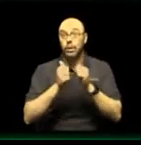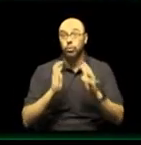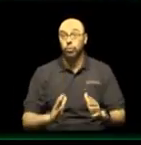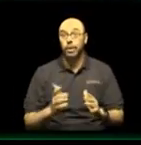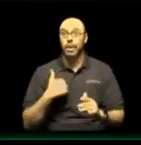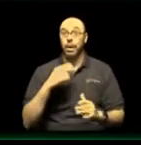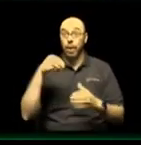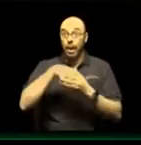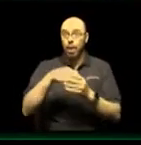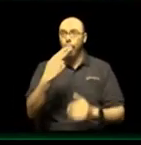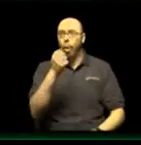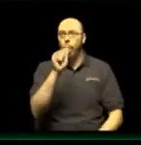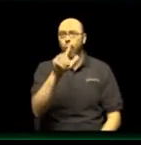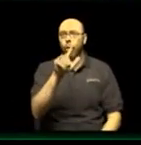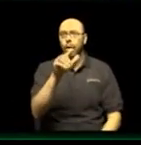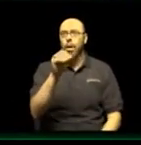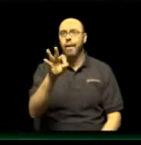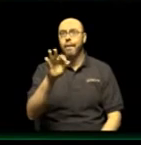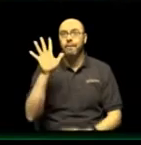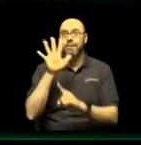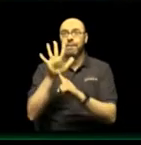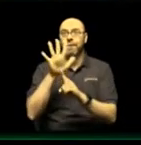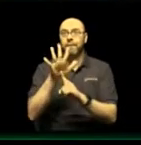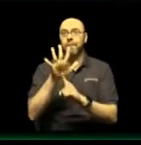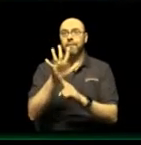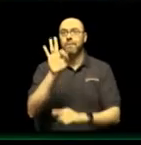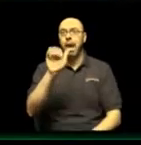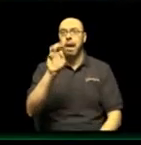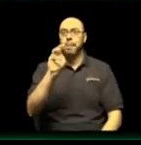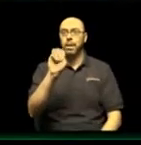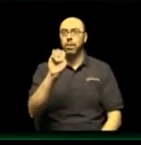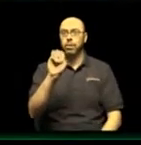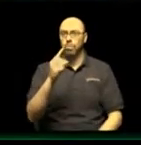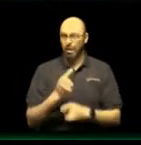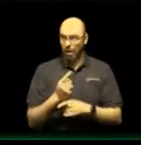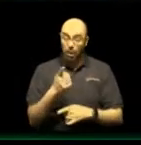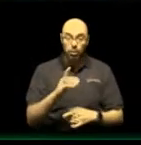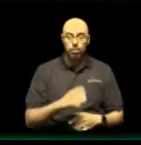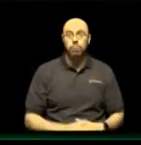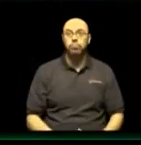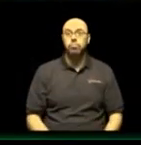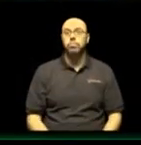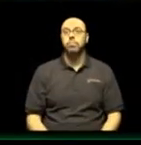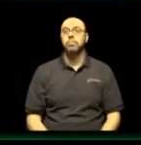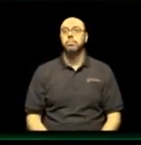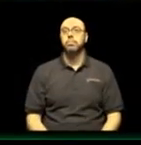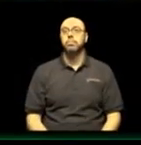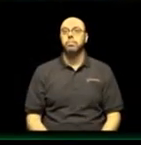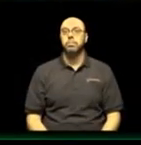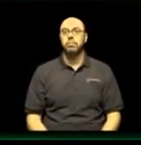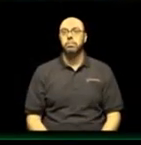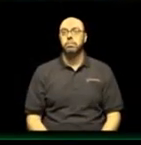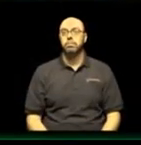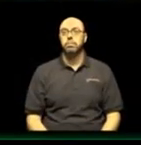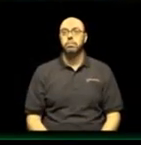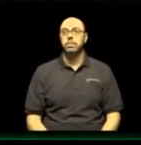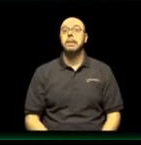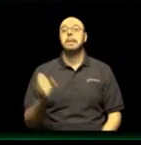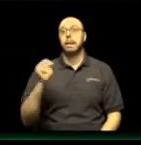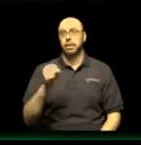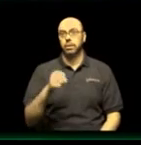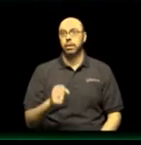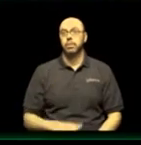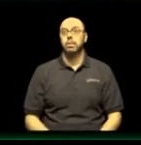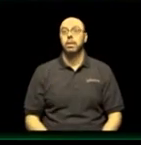Hall of Fame, Correct. right? I mean, your family now has a long history of they do. racing. Yeah.